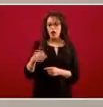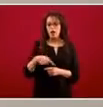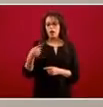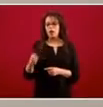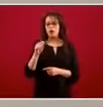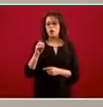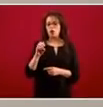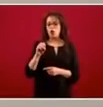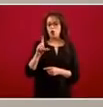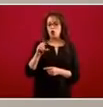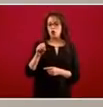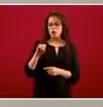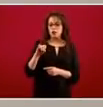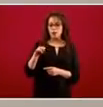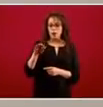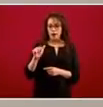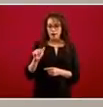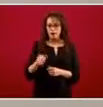tocilizumab,